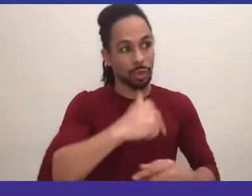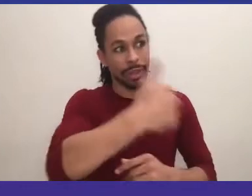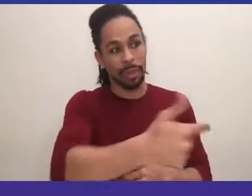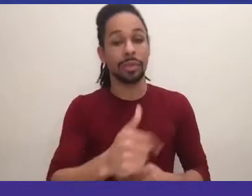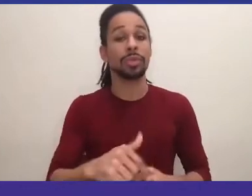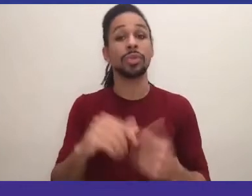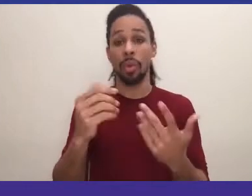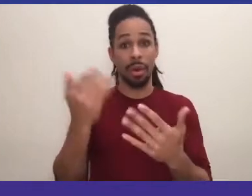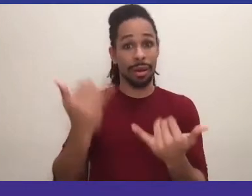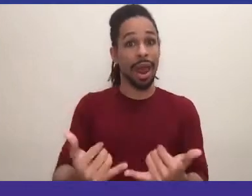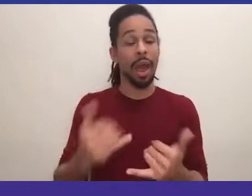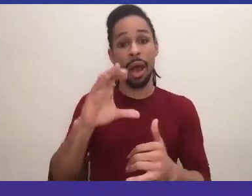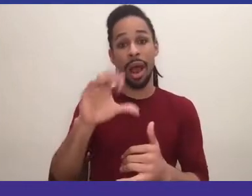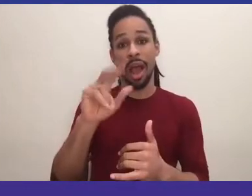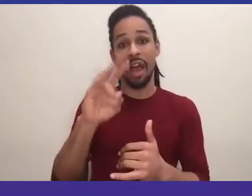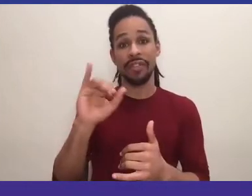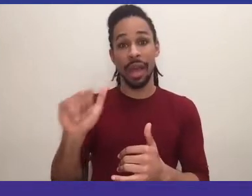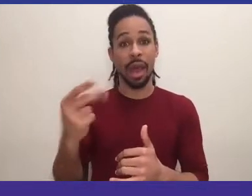begin?